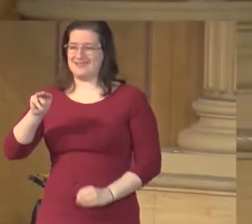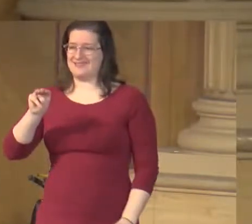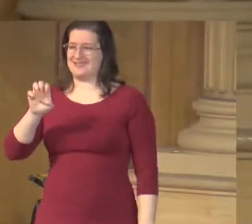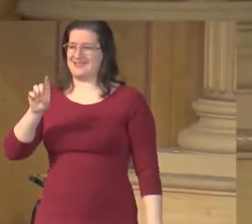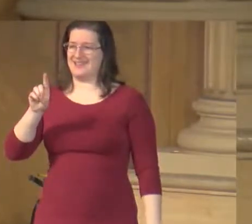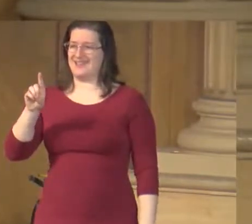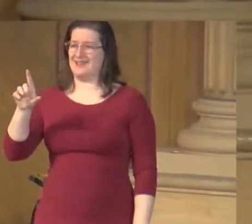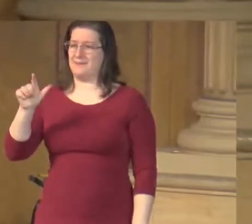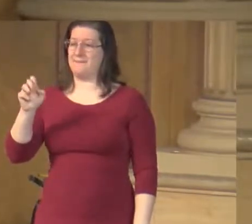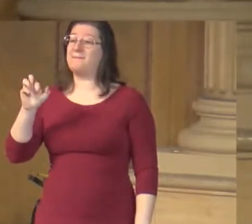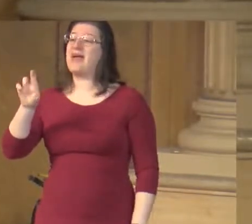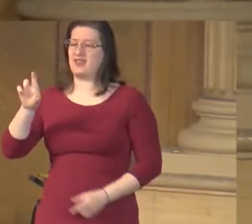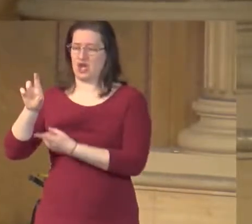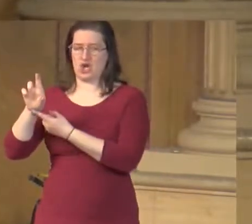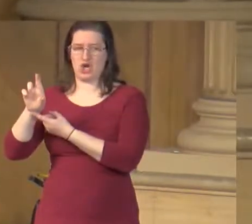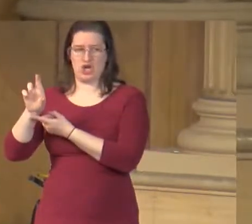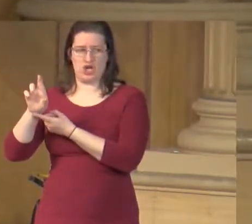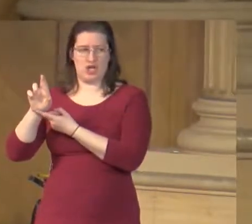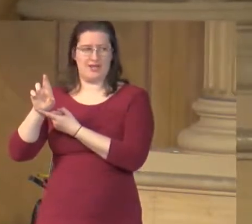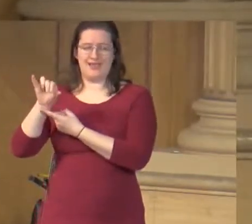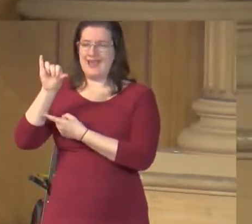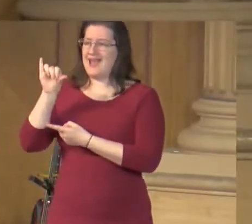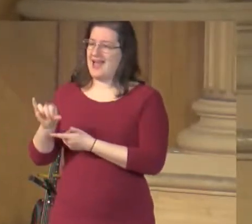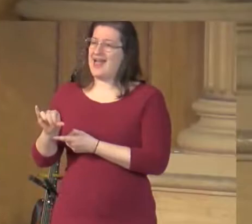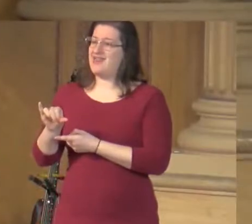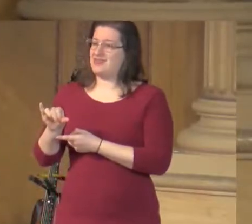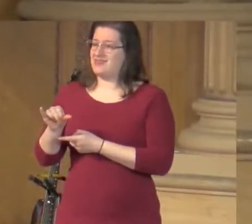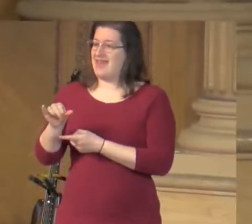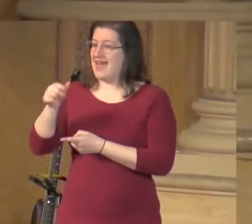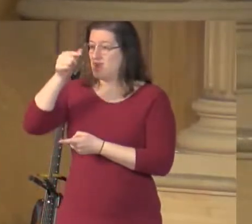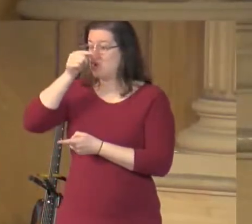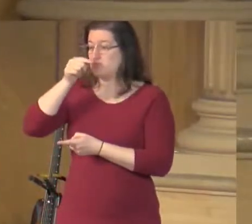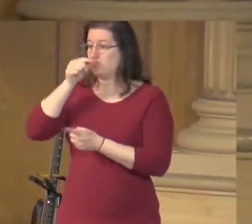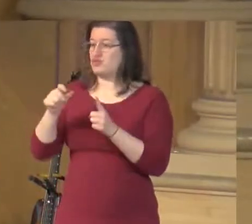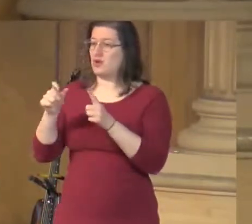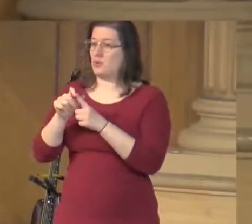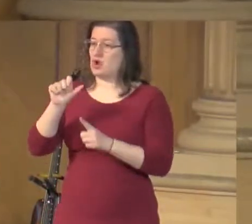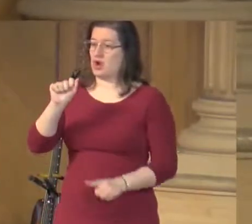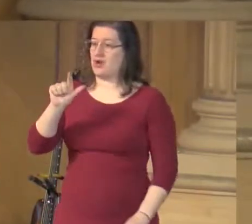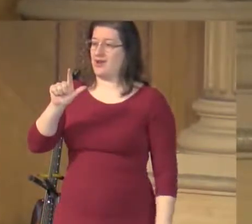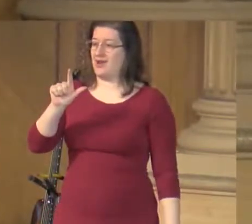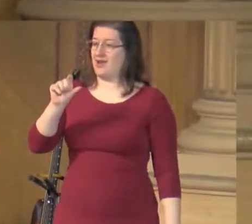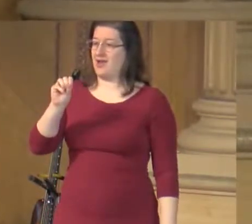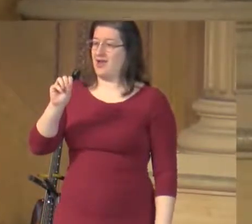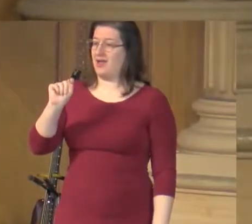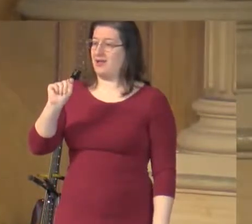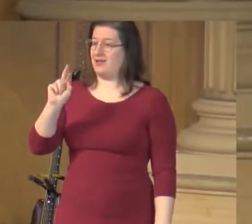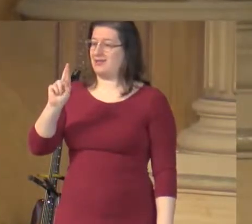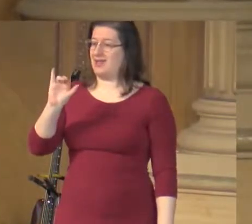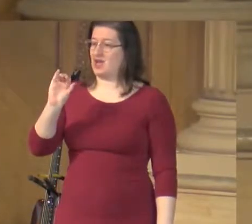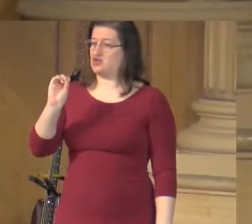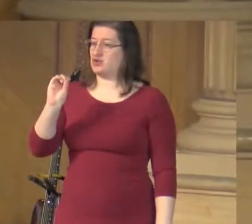This word meddler, it's the Greek word alatri episkopos. It's another person's bishop. It's a busybody.